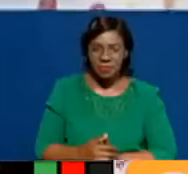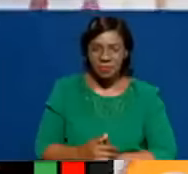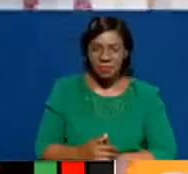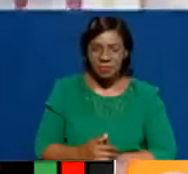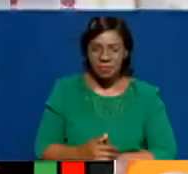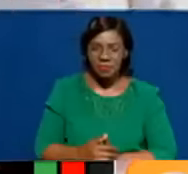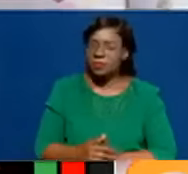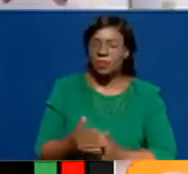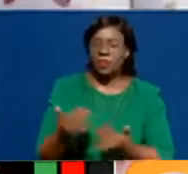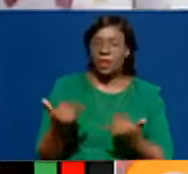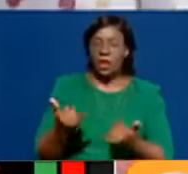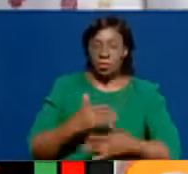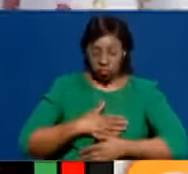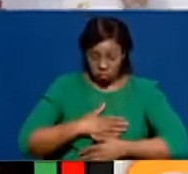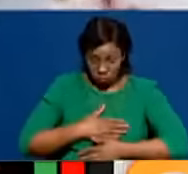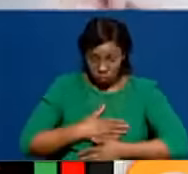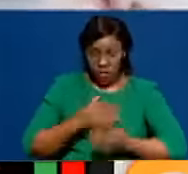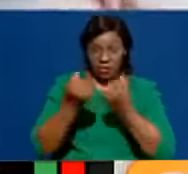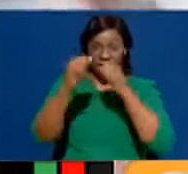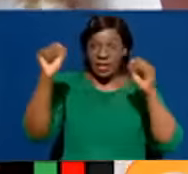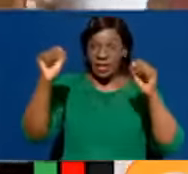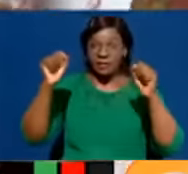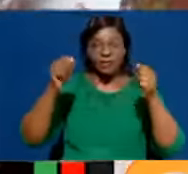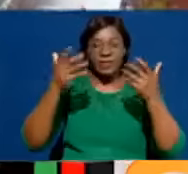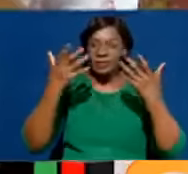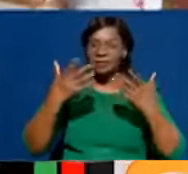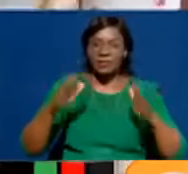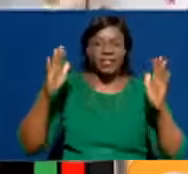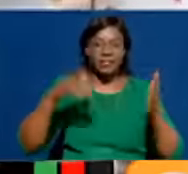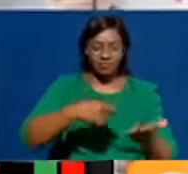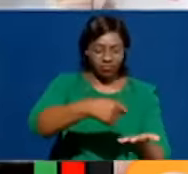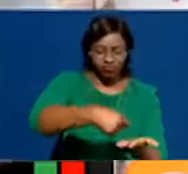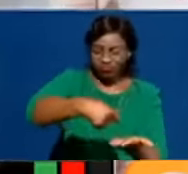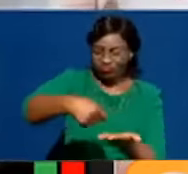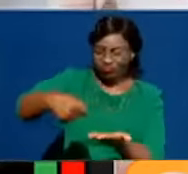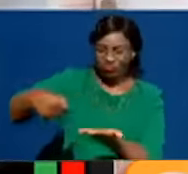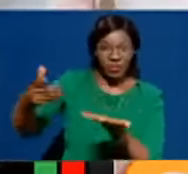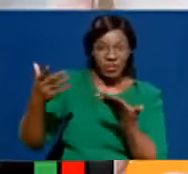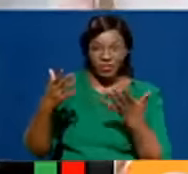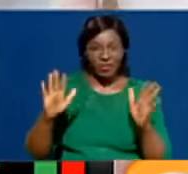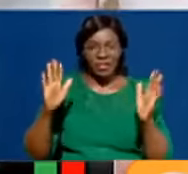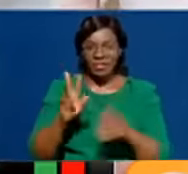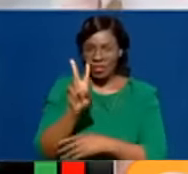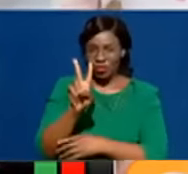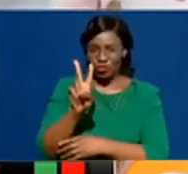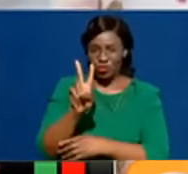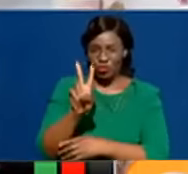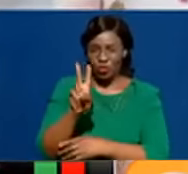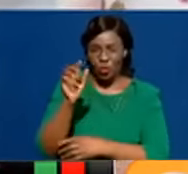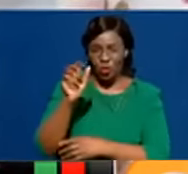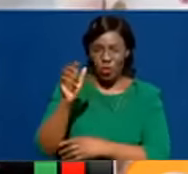His Excellency the President has now finished signing the two oaths of